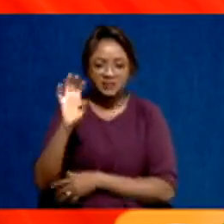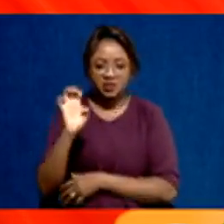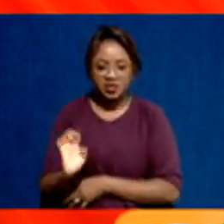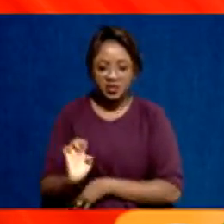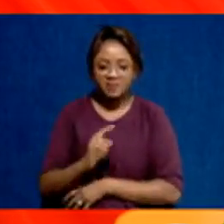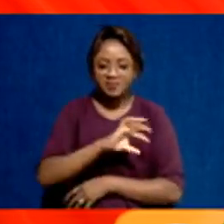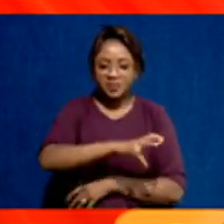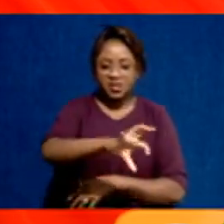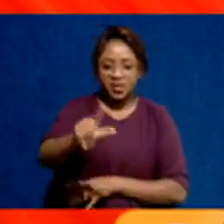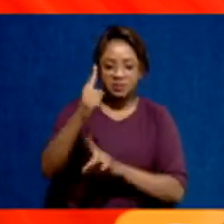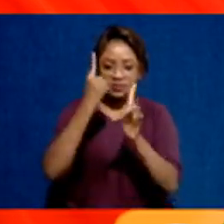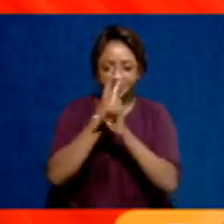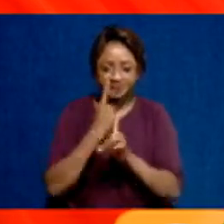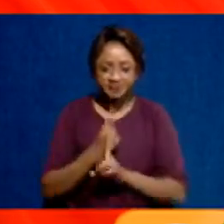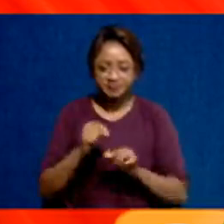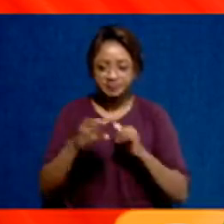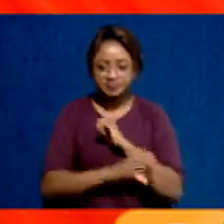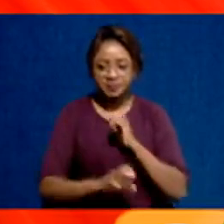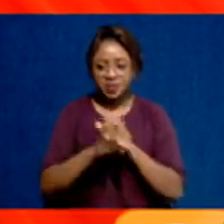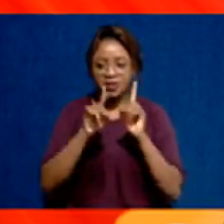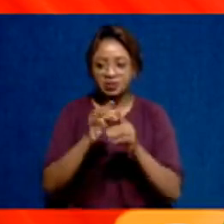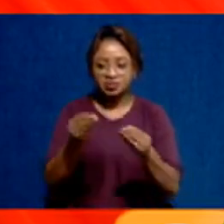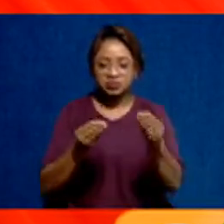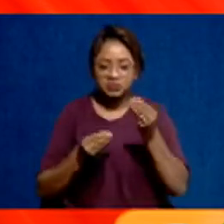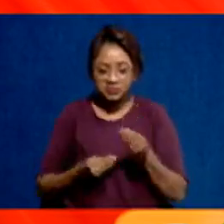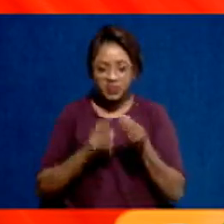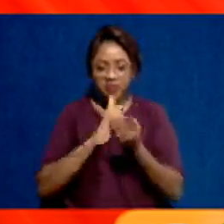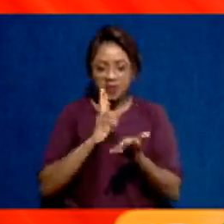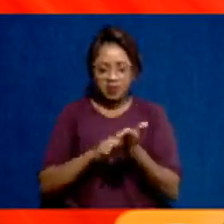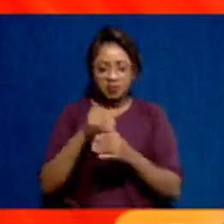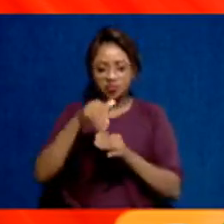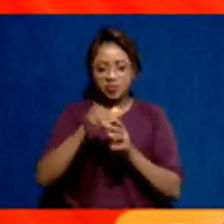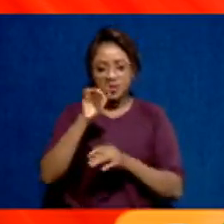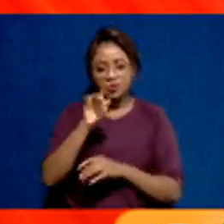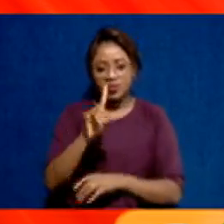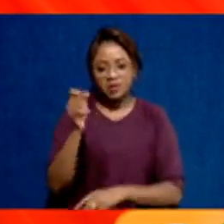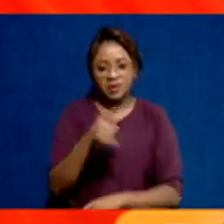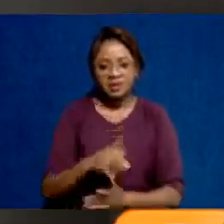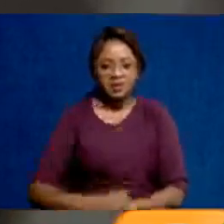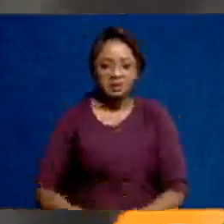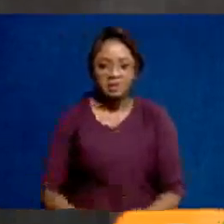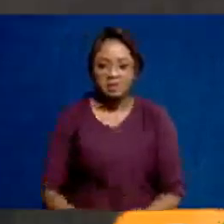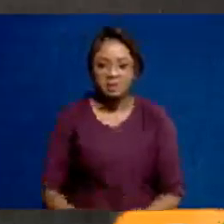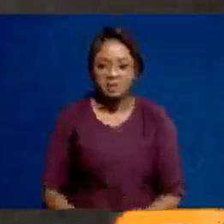county of the country and submit a report to me within 1 month for further action.